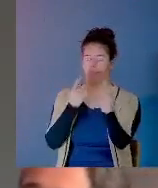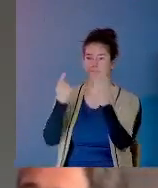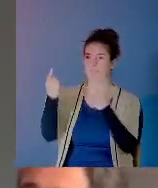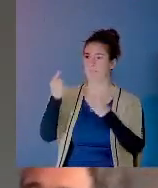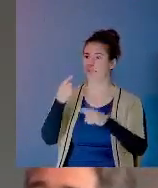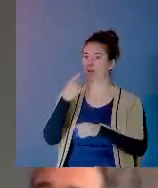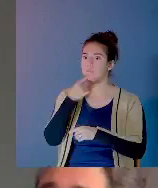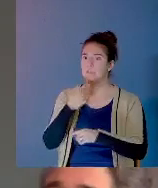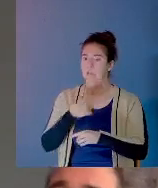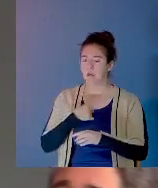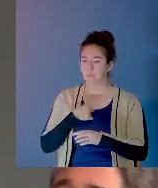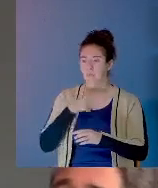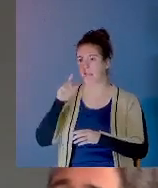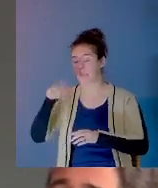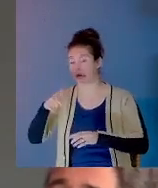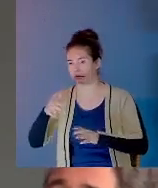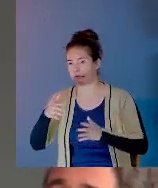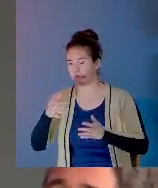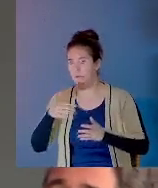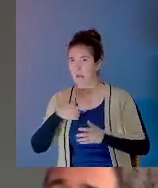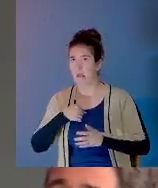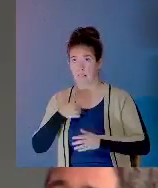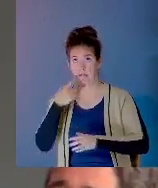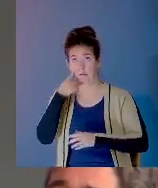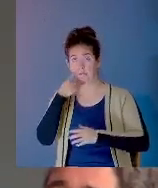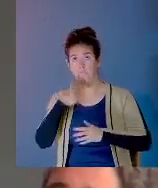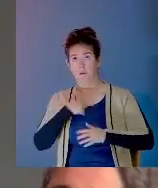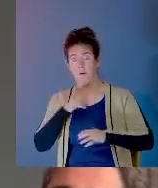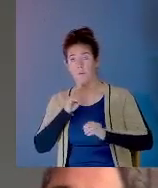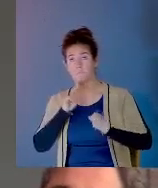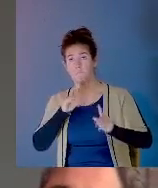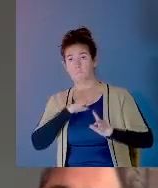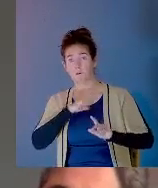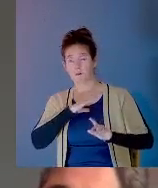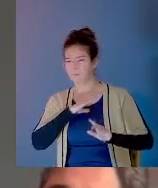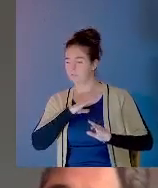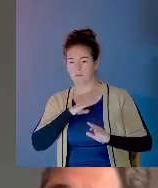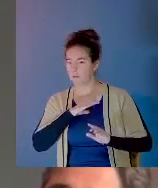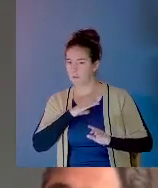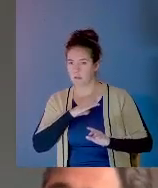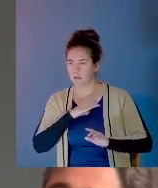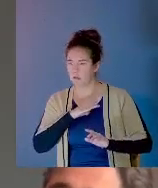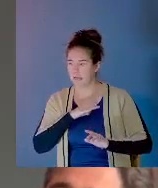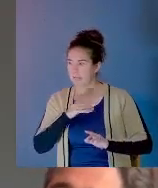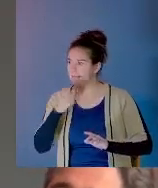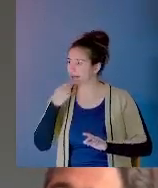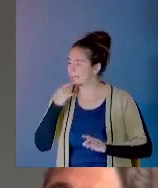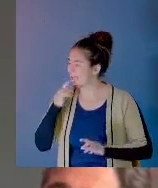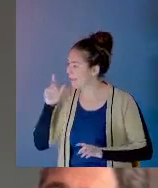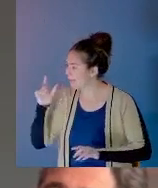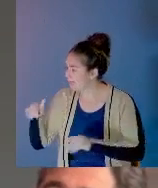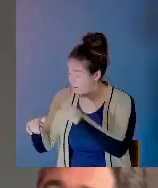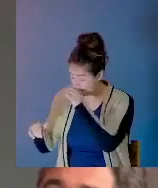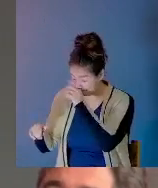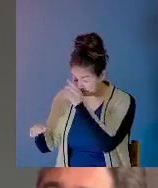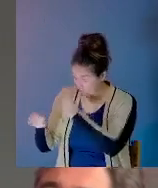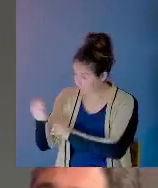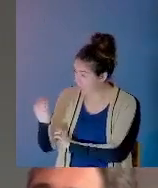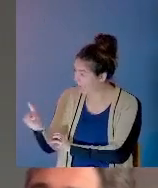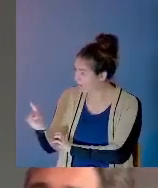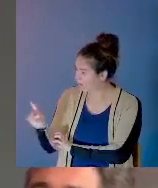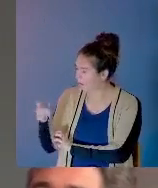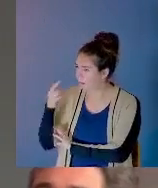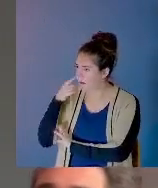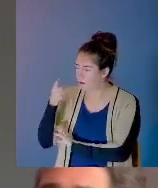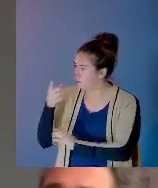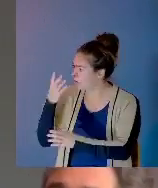and I thought, oh, I'm okay. And they said to me later, Ed, we thought you were going to die the way you